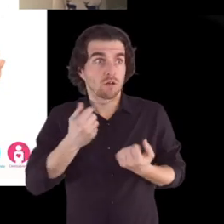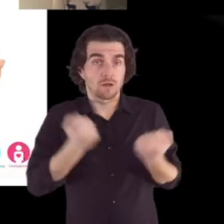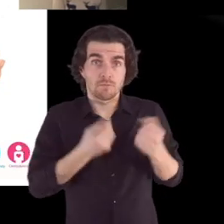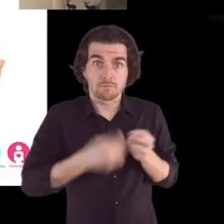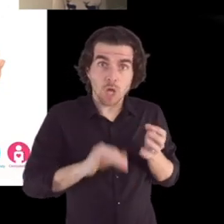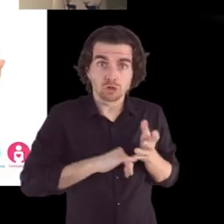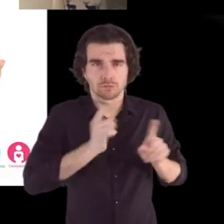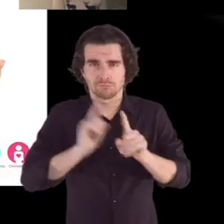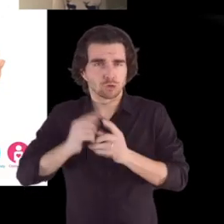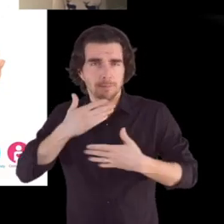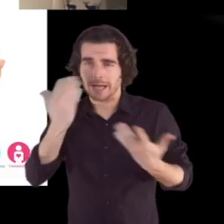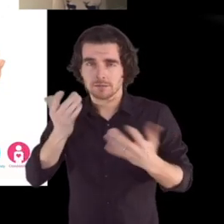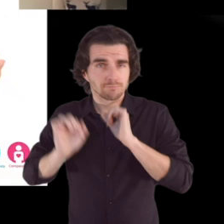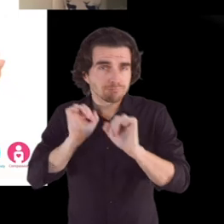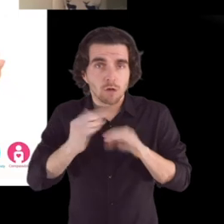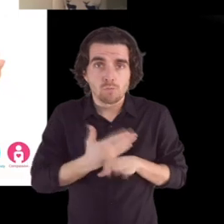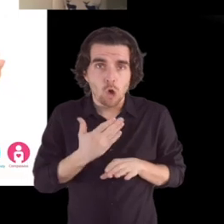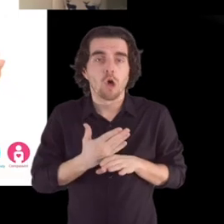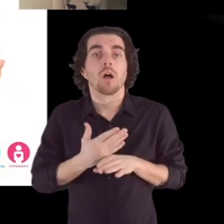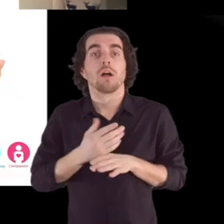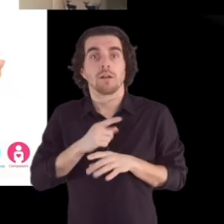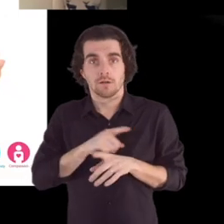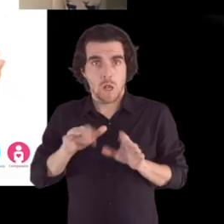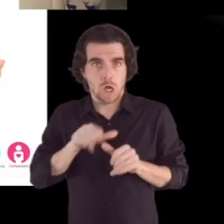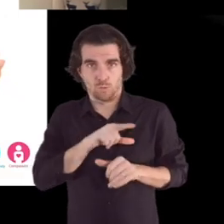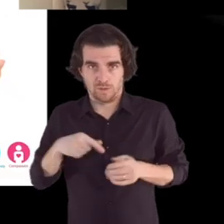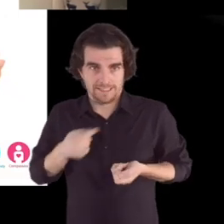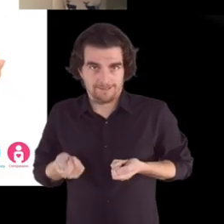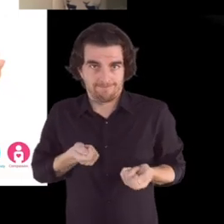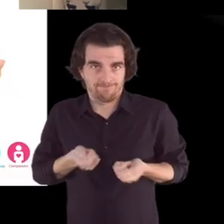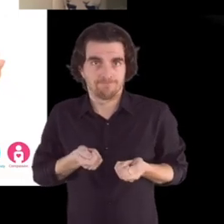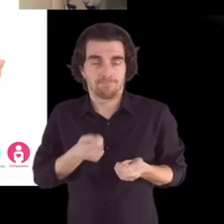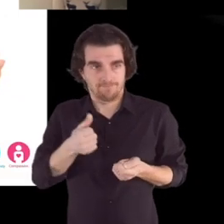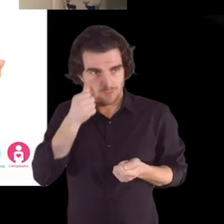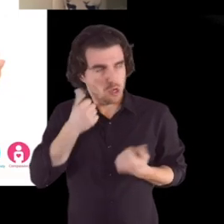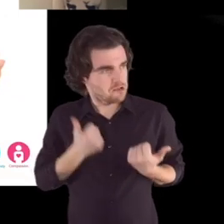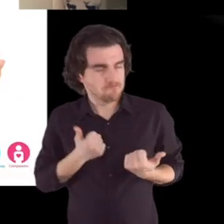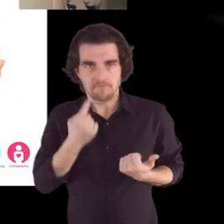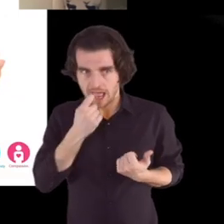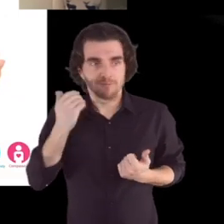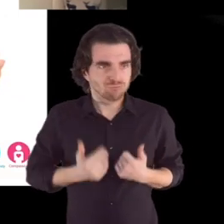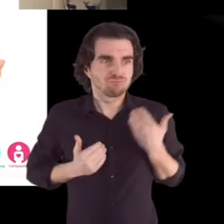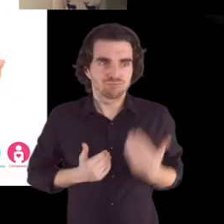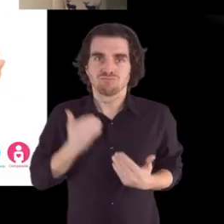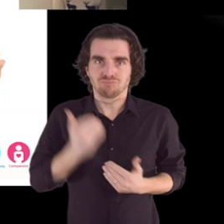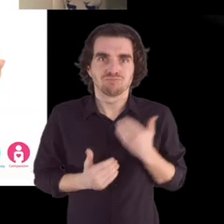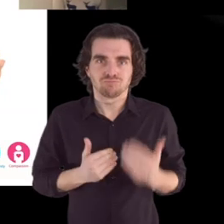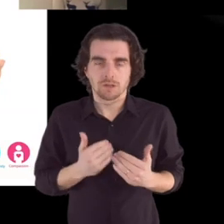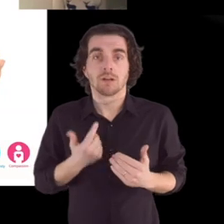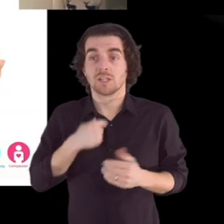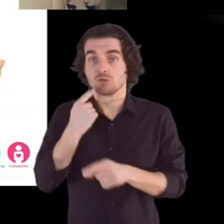of a cleaning team or you drive a bus, none of it will be possible without the work that you have been doing. And I think it's really important to acknowledge that going